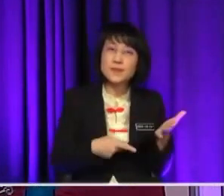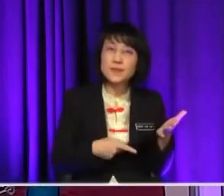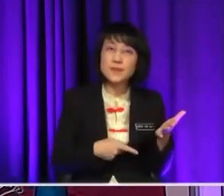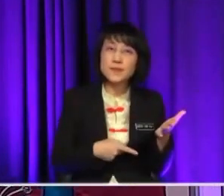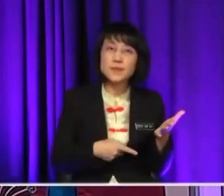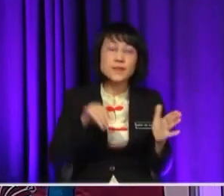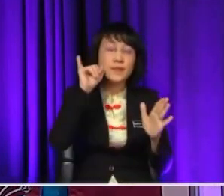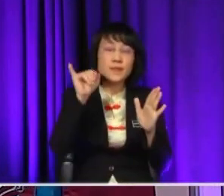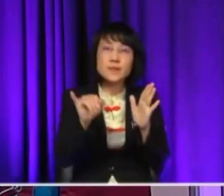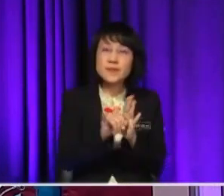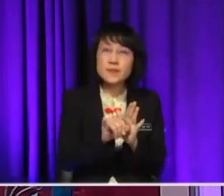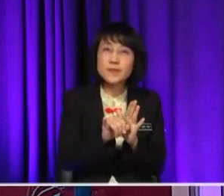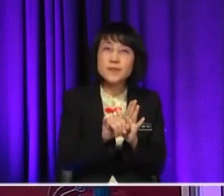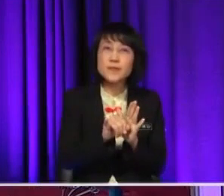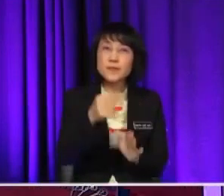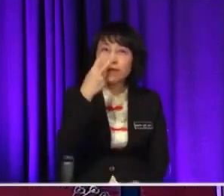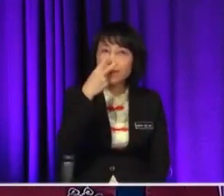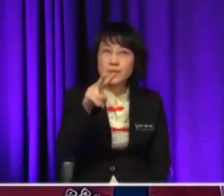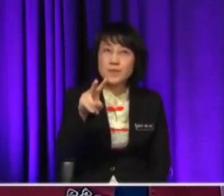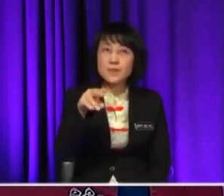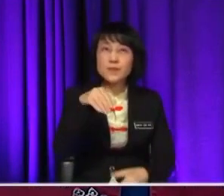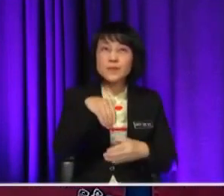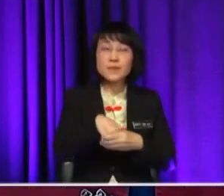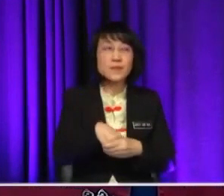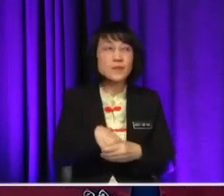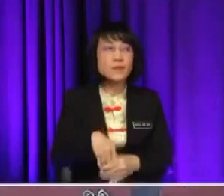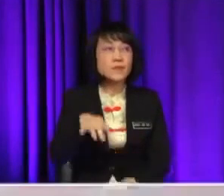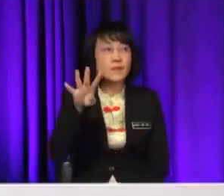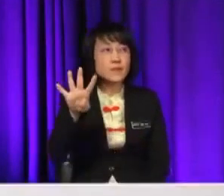images of sight in the fourth stanza?